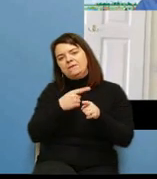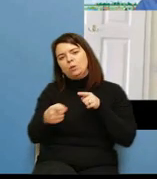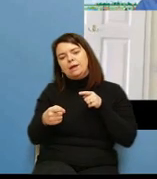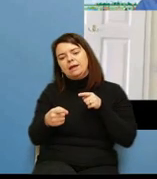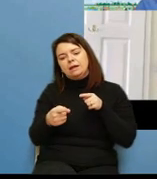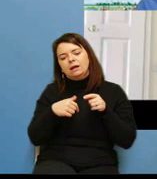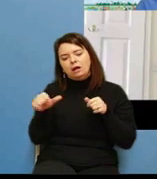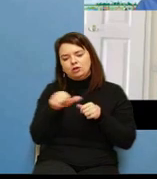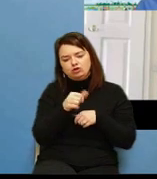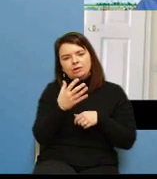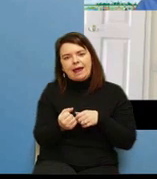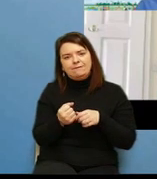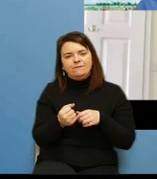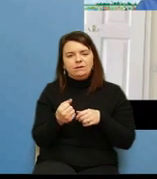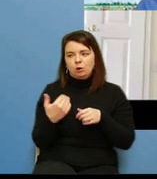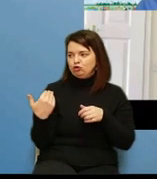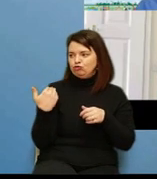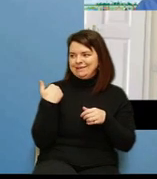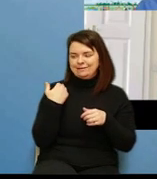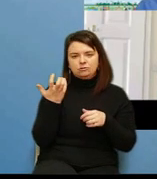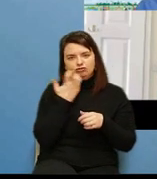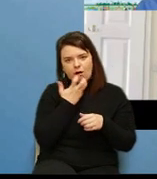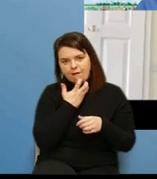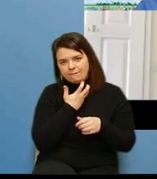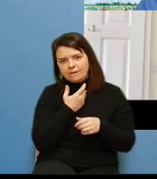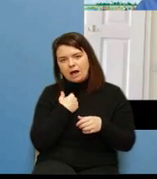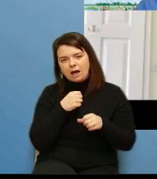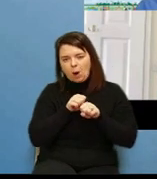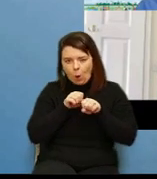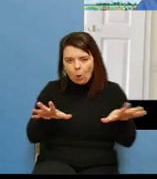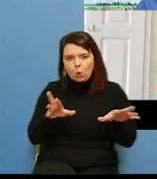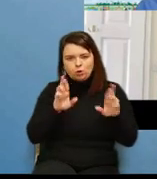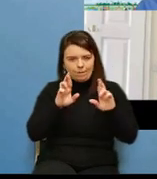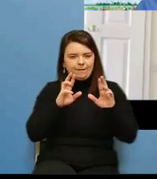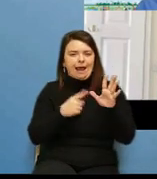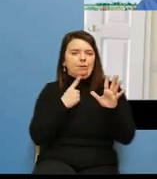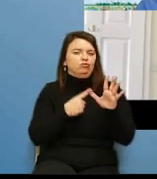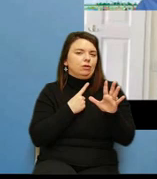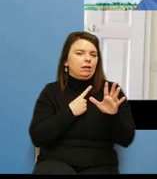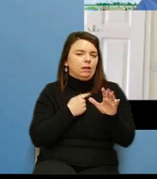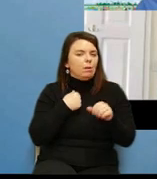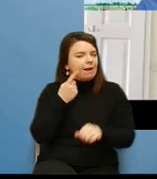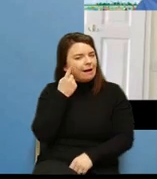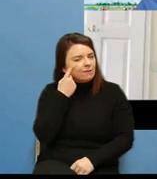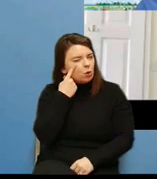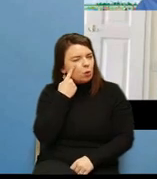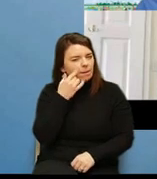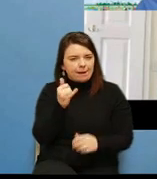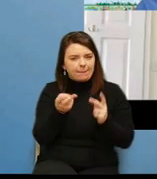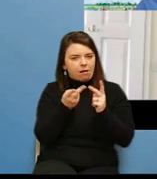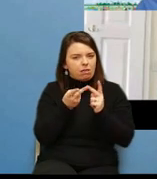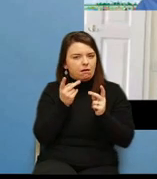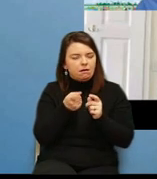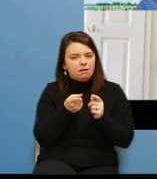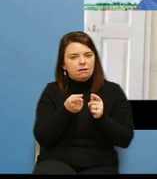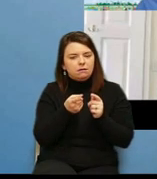Yep. So by the end of the week, I should have the latest draft, which I will hope to launch in April. I will